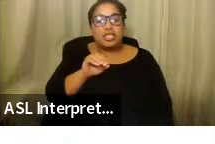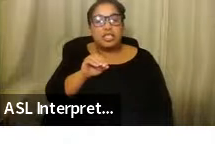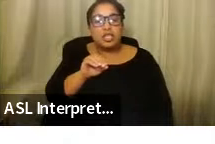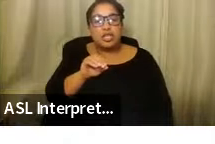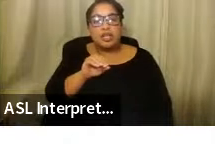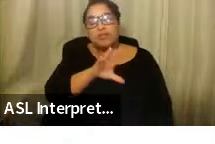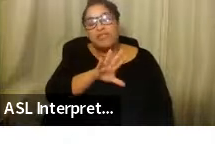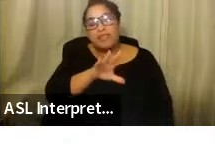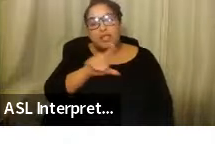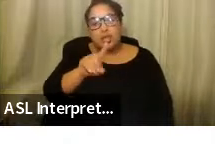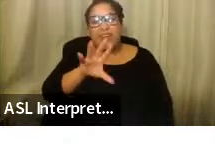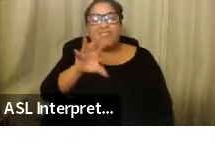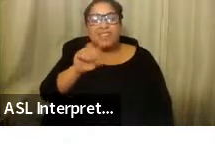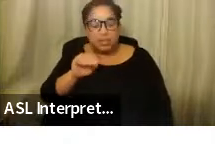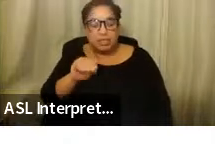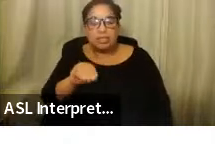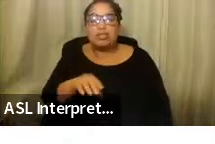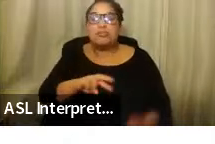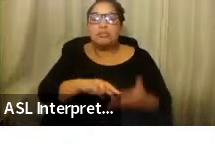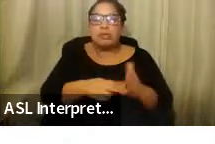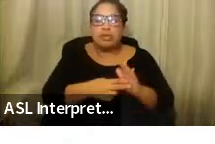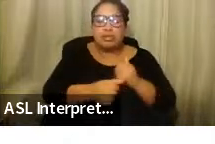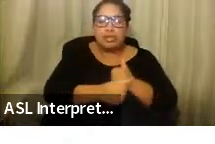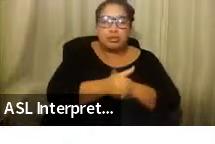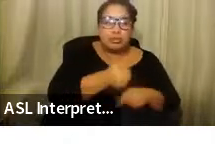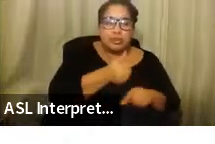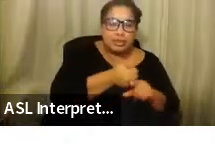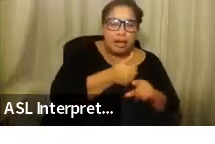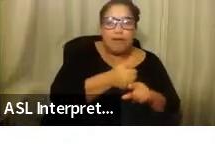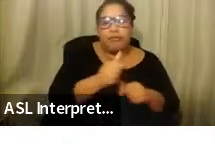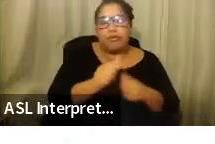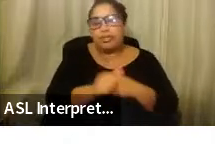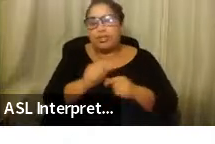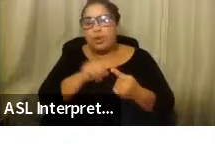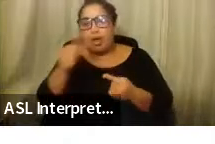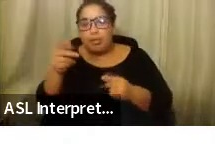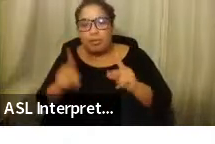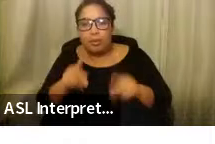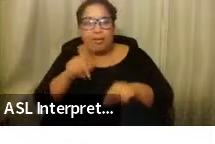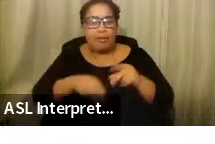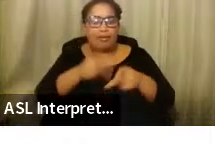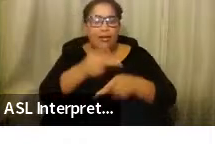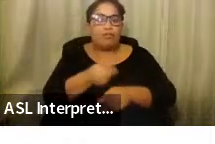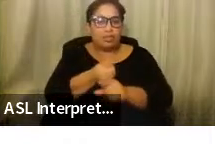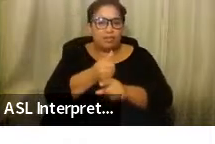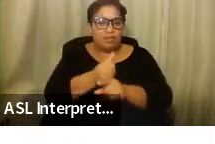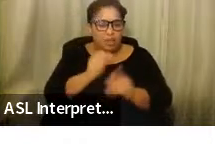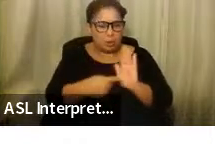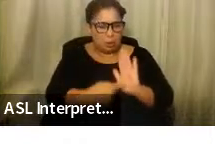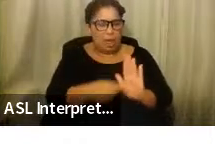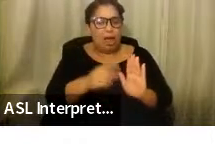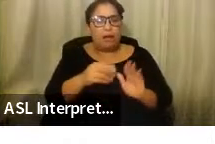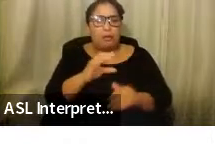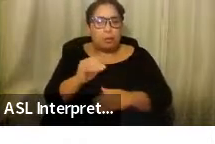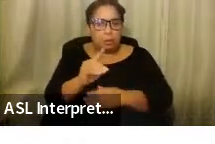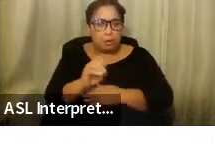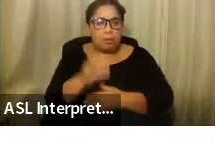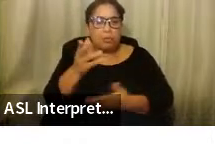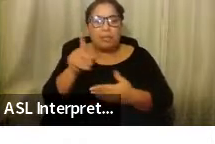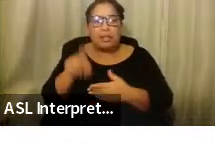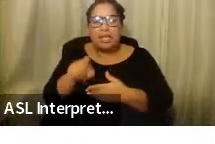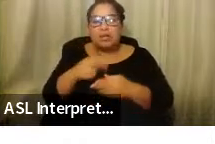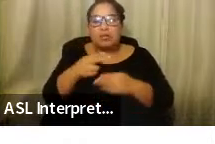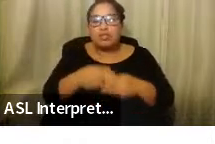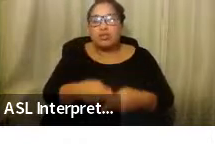a danger to themselves, they're a danger to others, or they're unable to care for themselves, maybe they need some